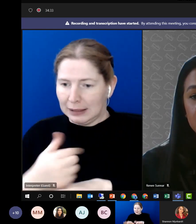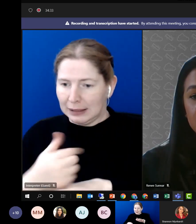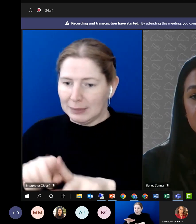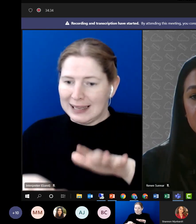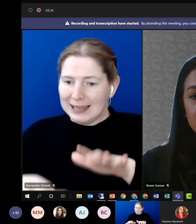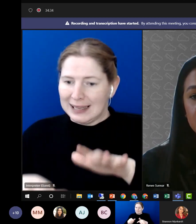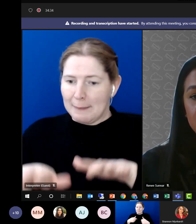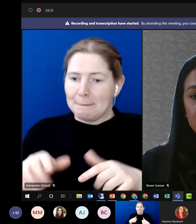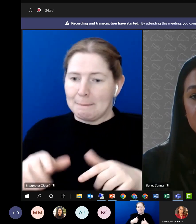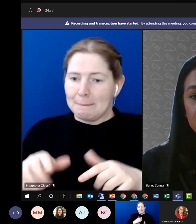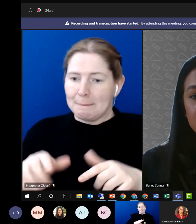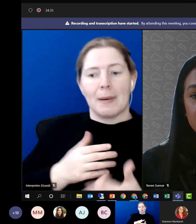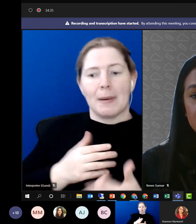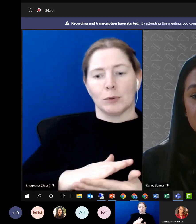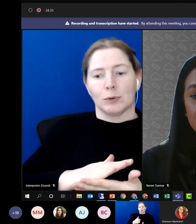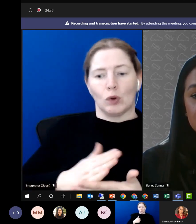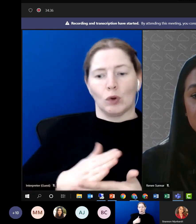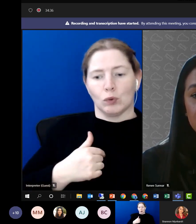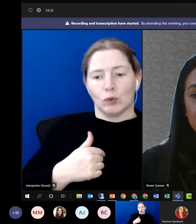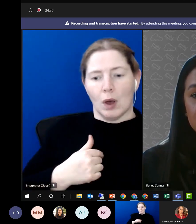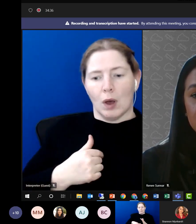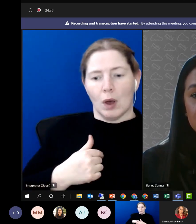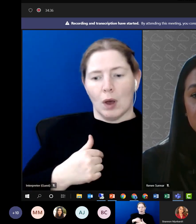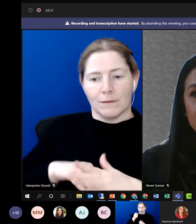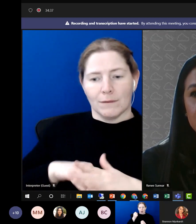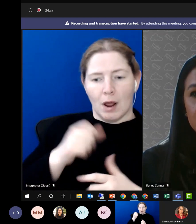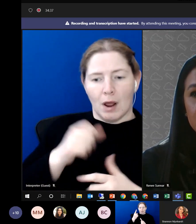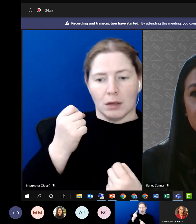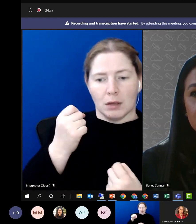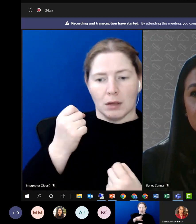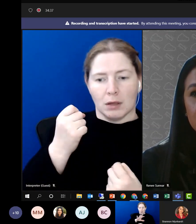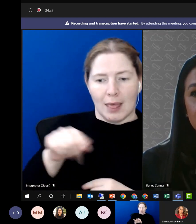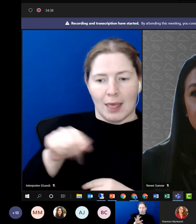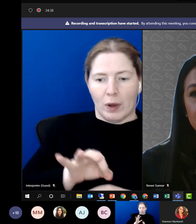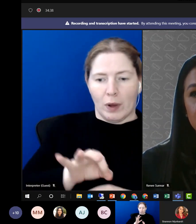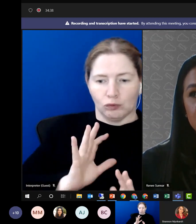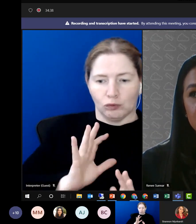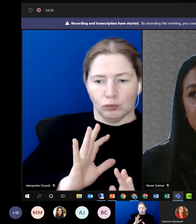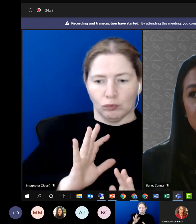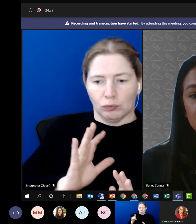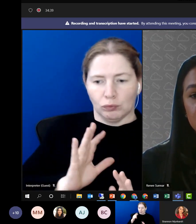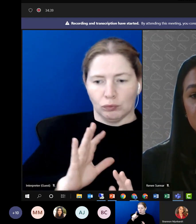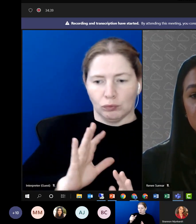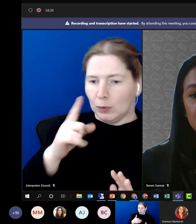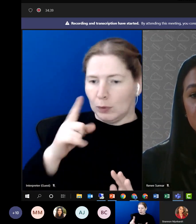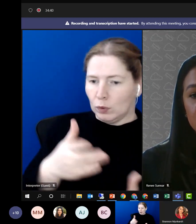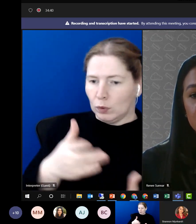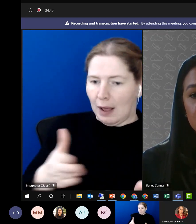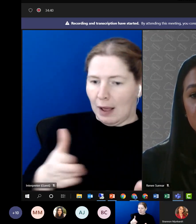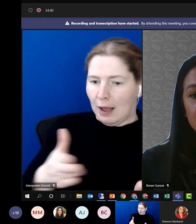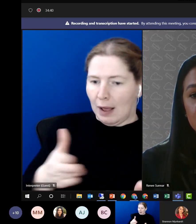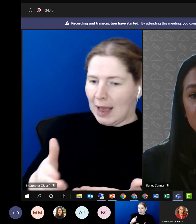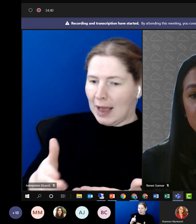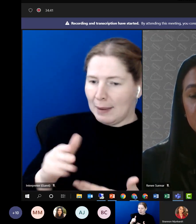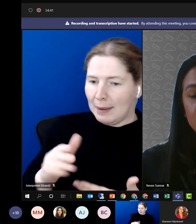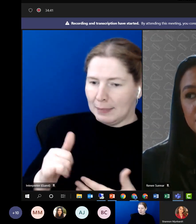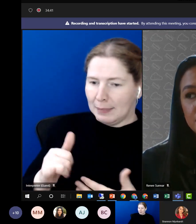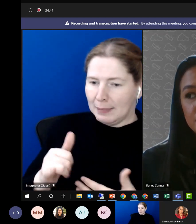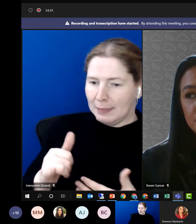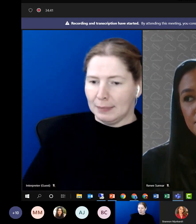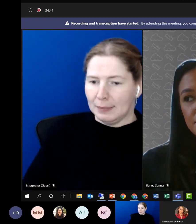don't know. I'm not quite sure I understand that question. Maybe you could clarify exactly what you mean.